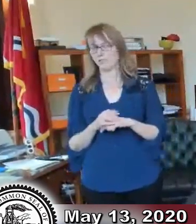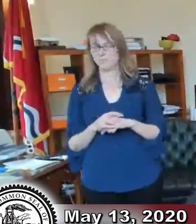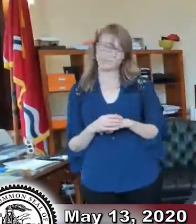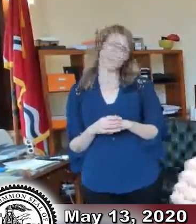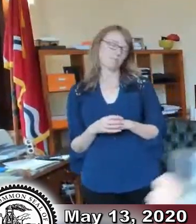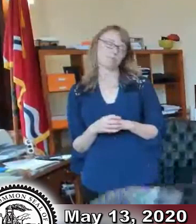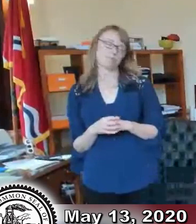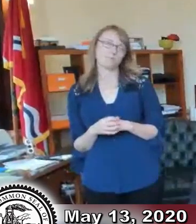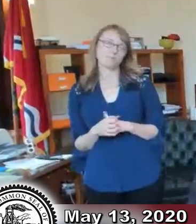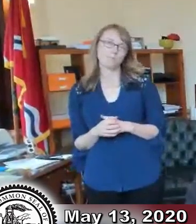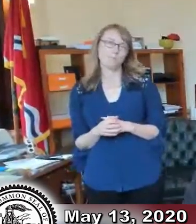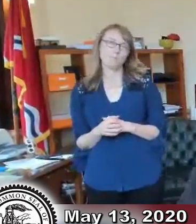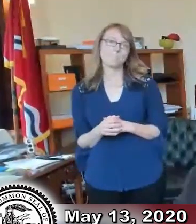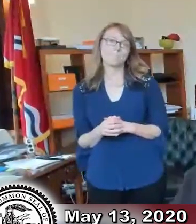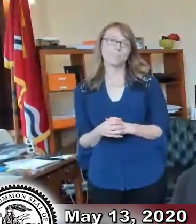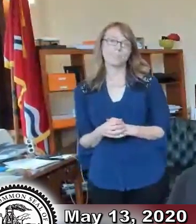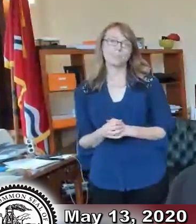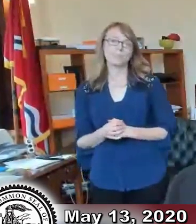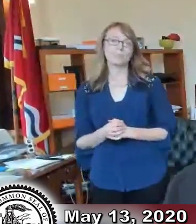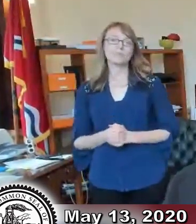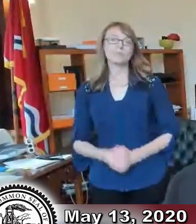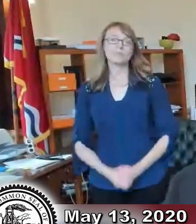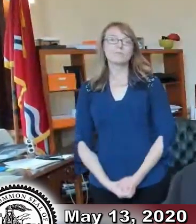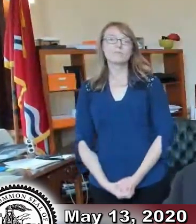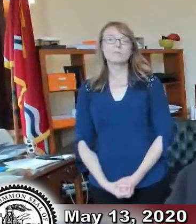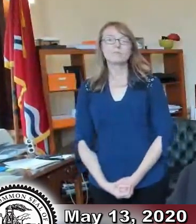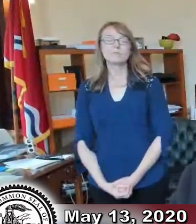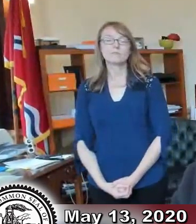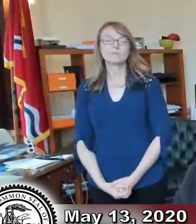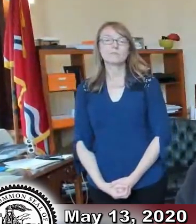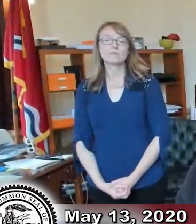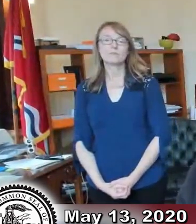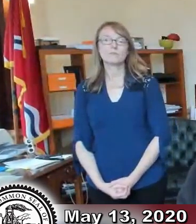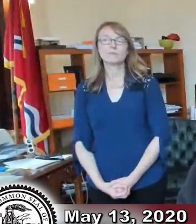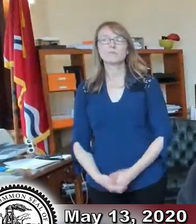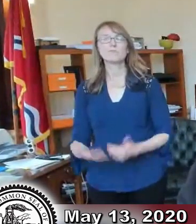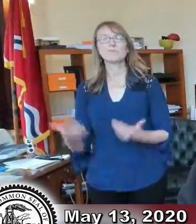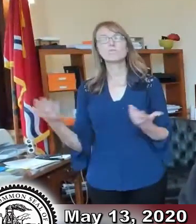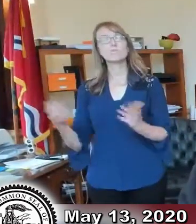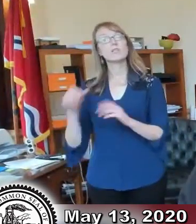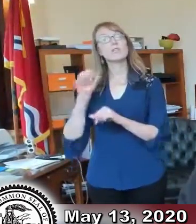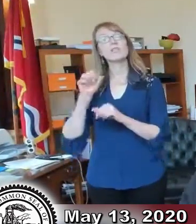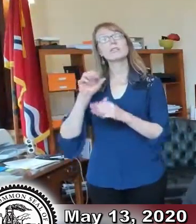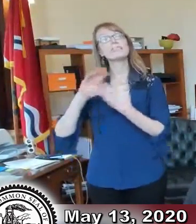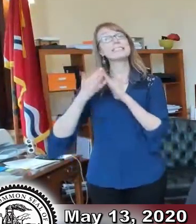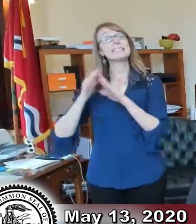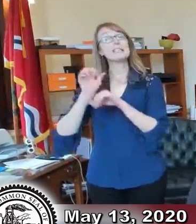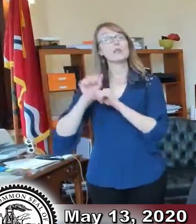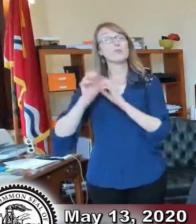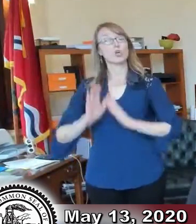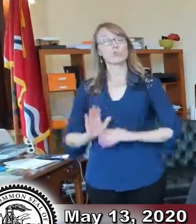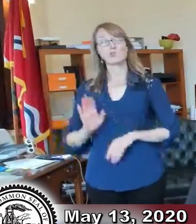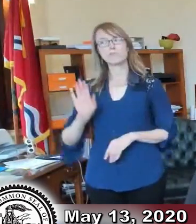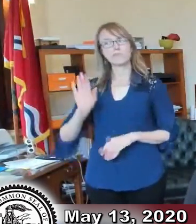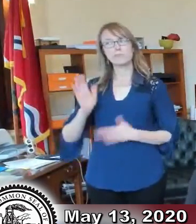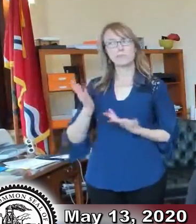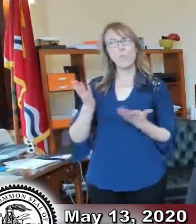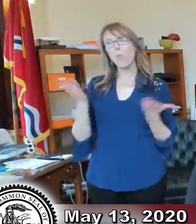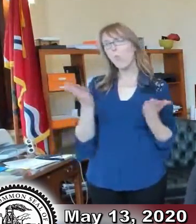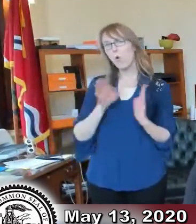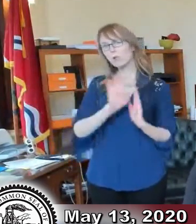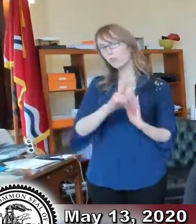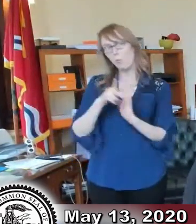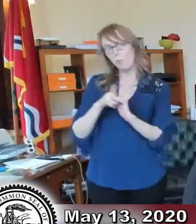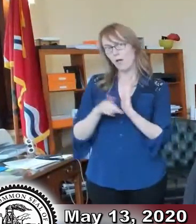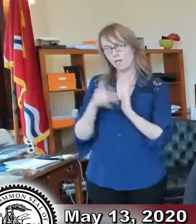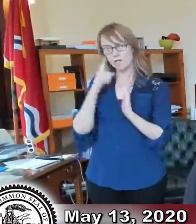One, what is the policy going to be for city workers when the city begins to slowly